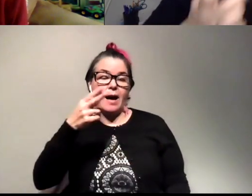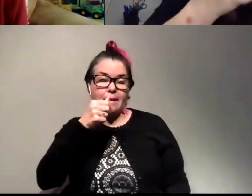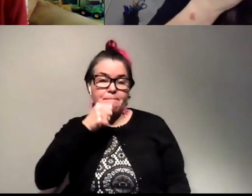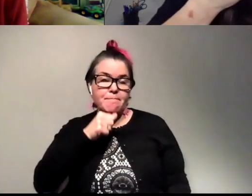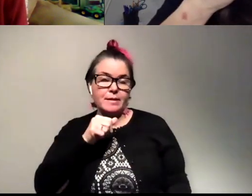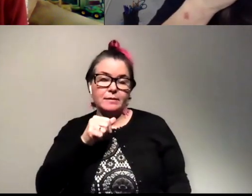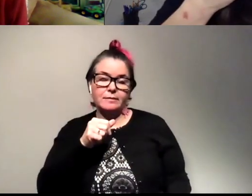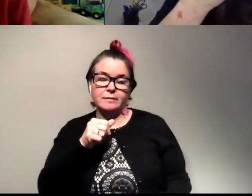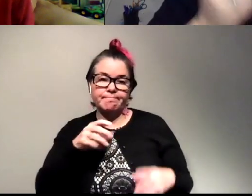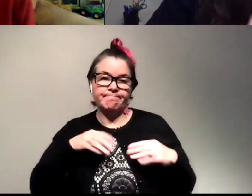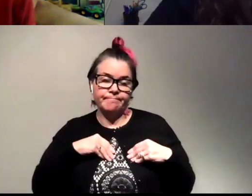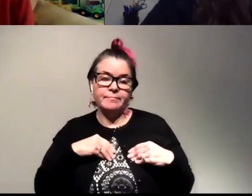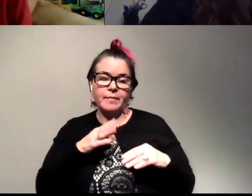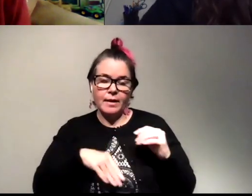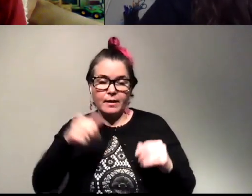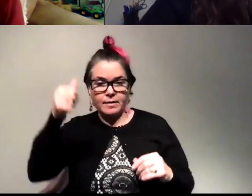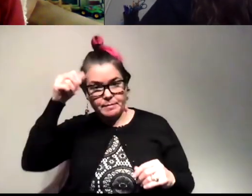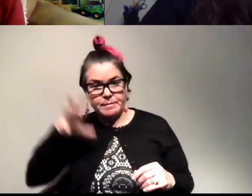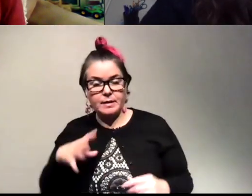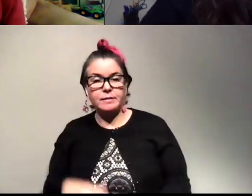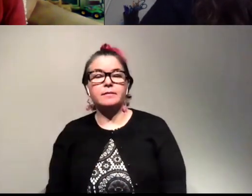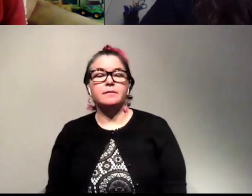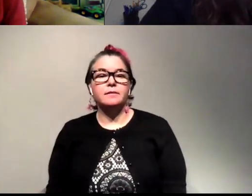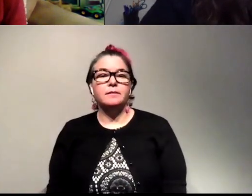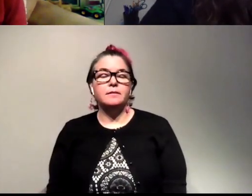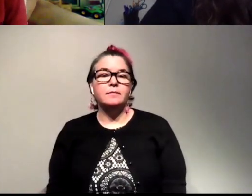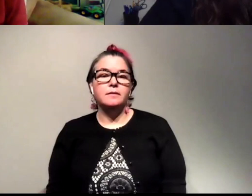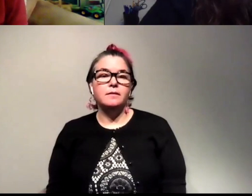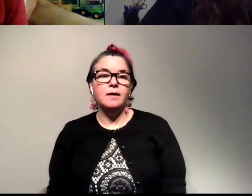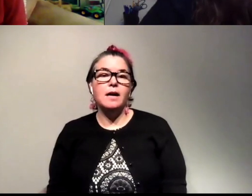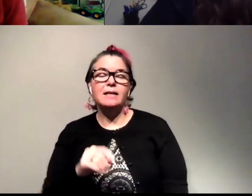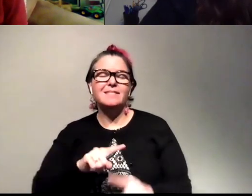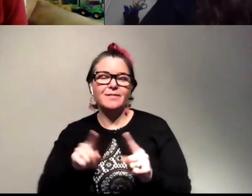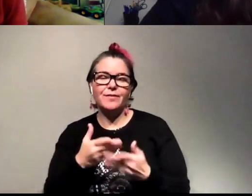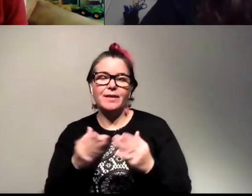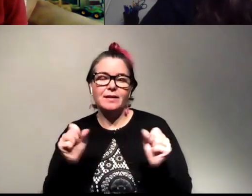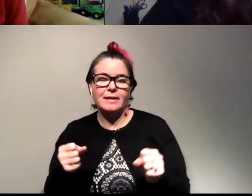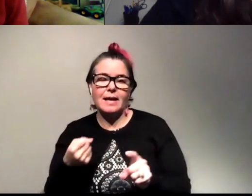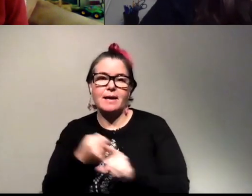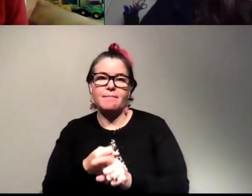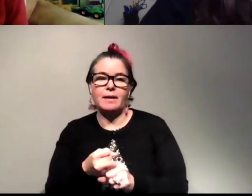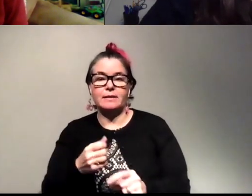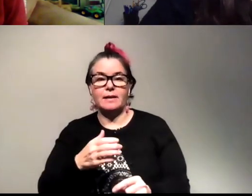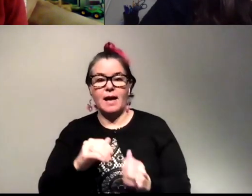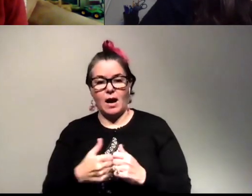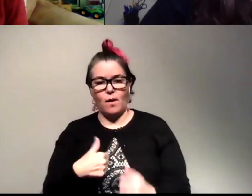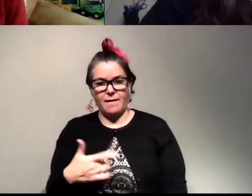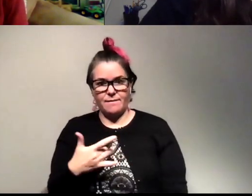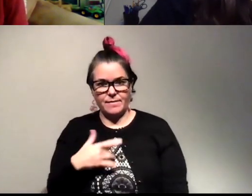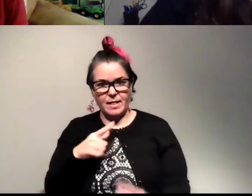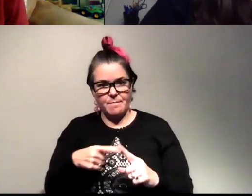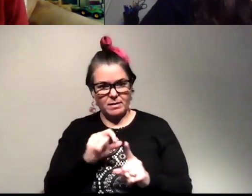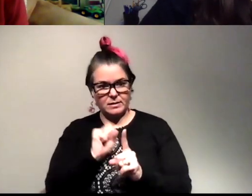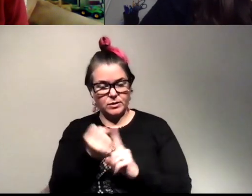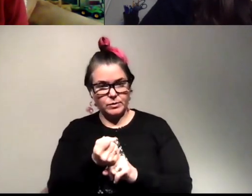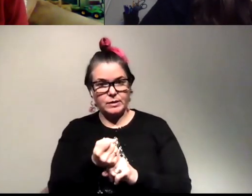threshold than men, and different things can affect it. How I feel about a situation,